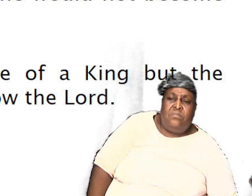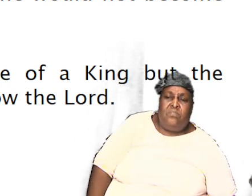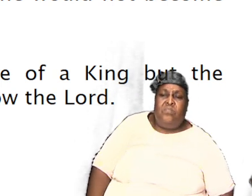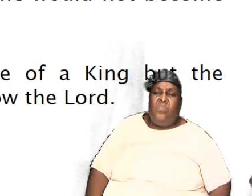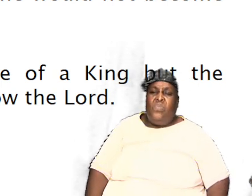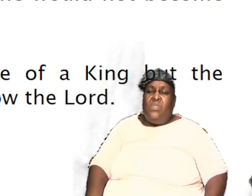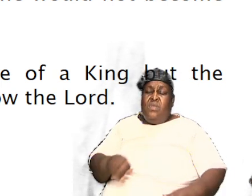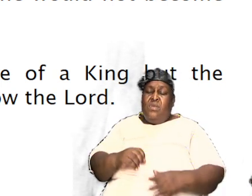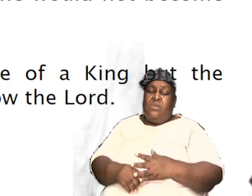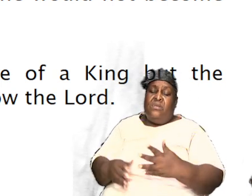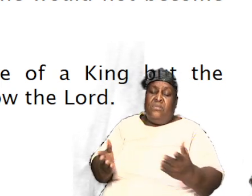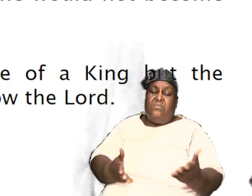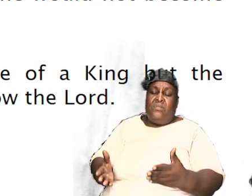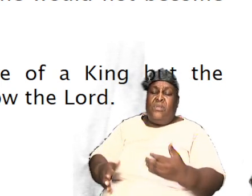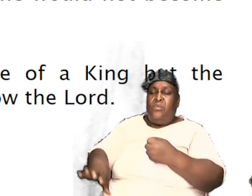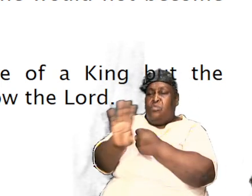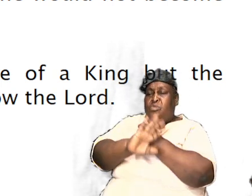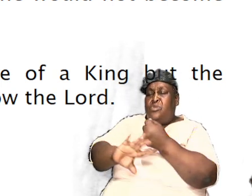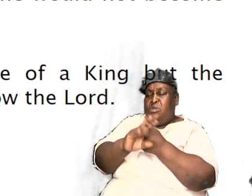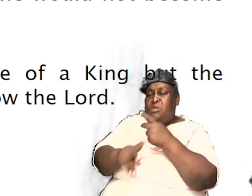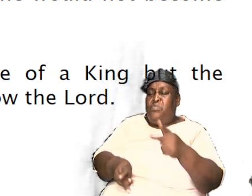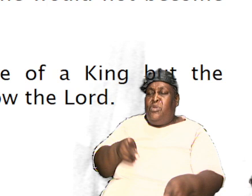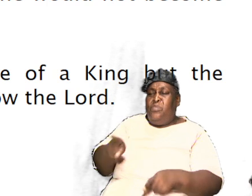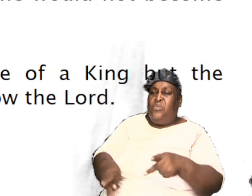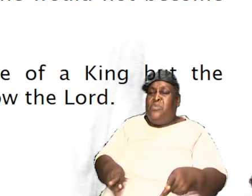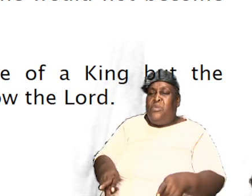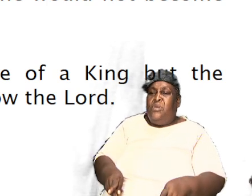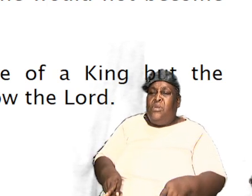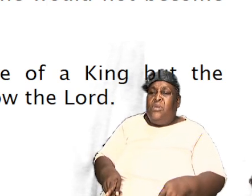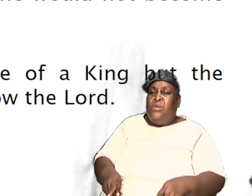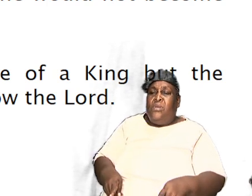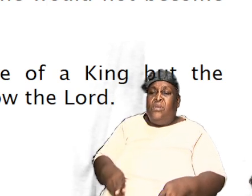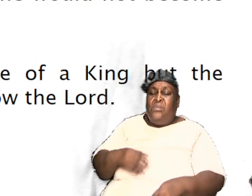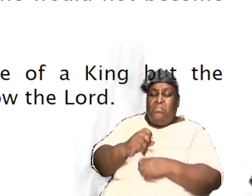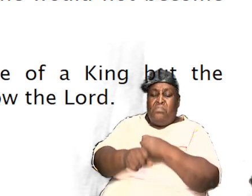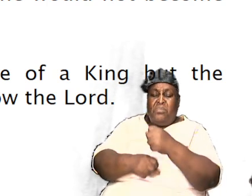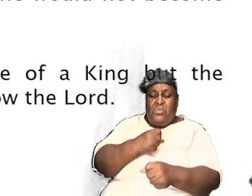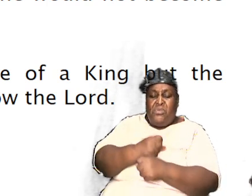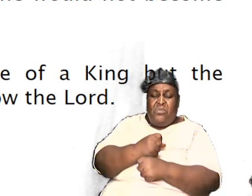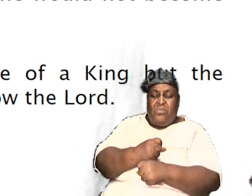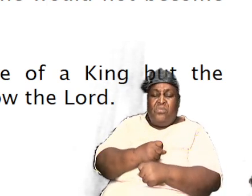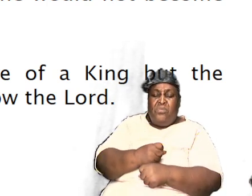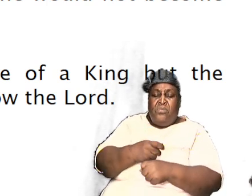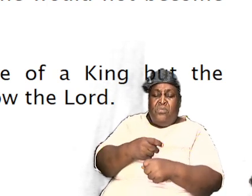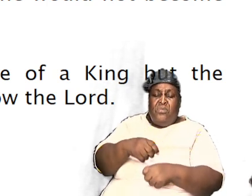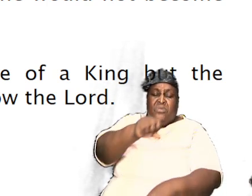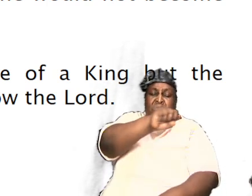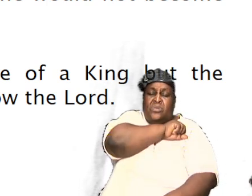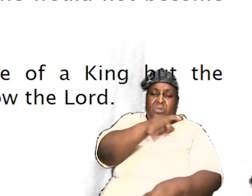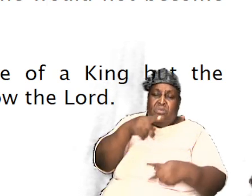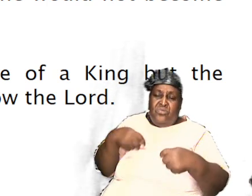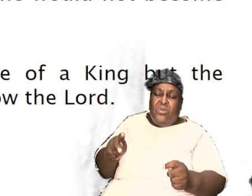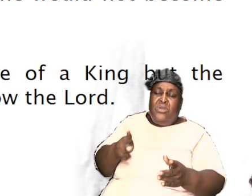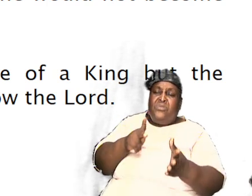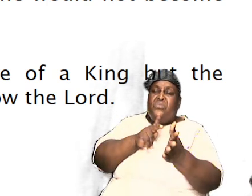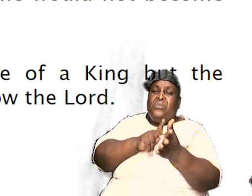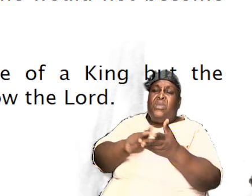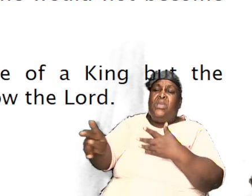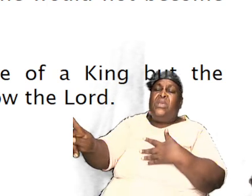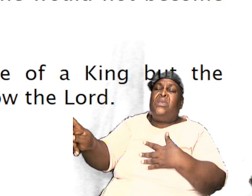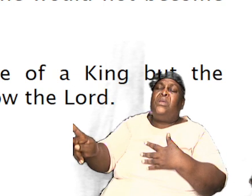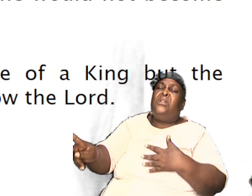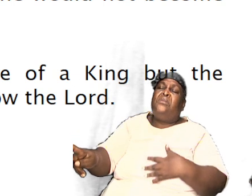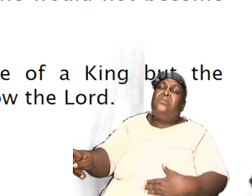Instead of serving and protecting the people, he spent the rest of his years trying to kill David so that David would not